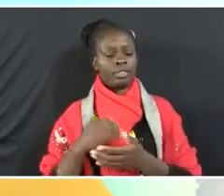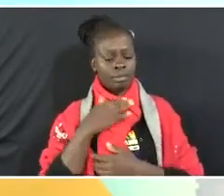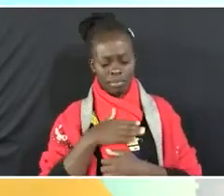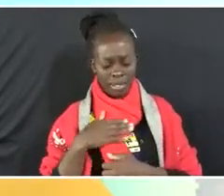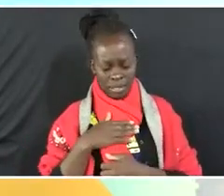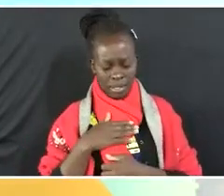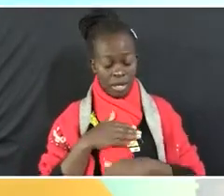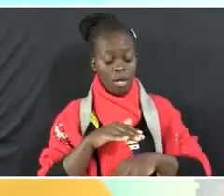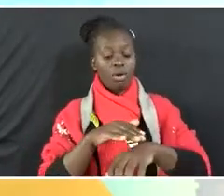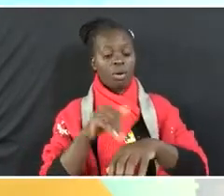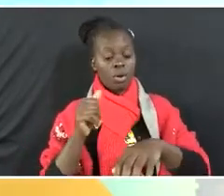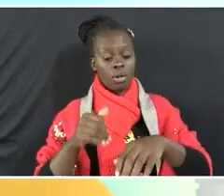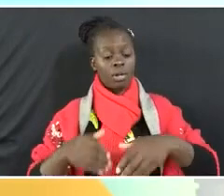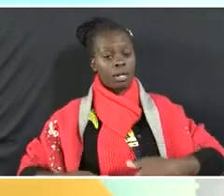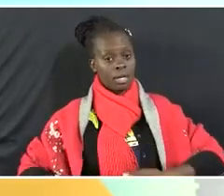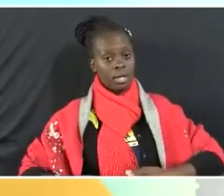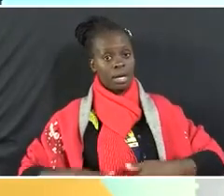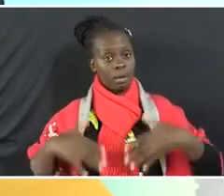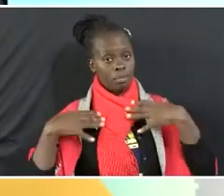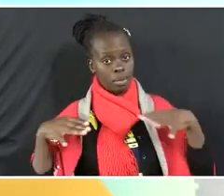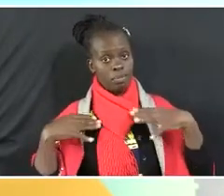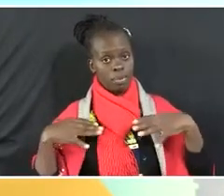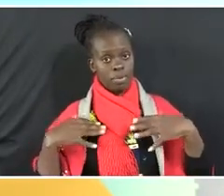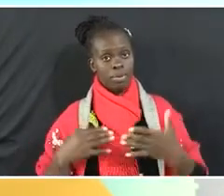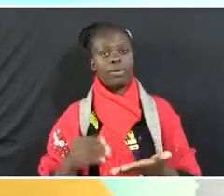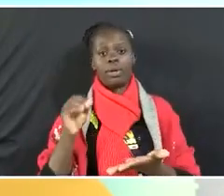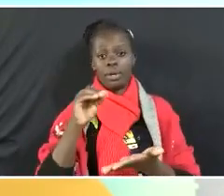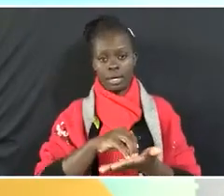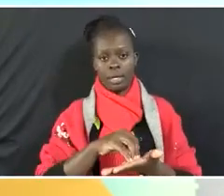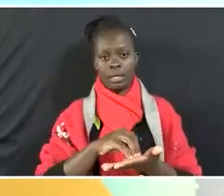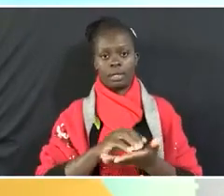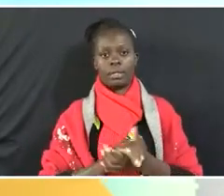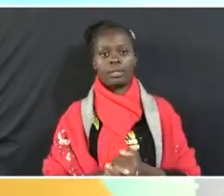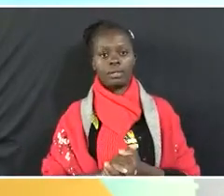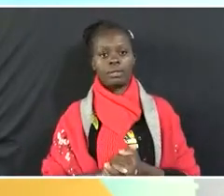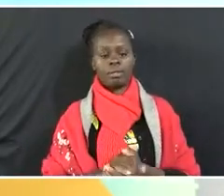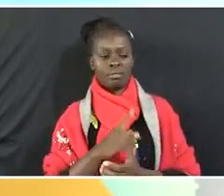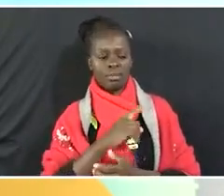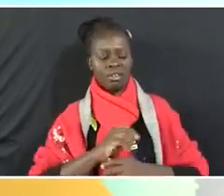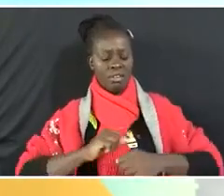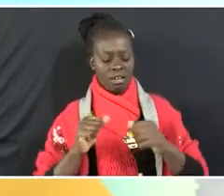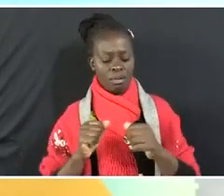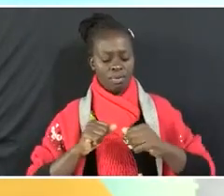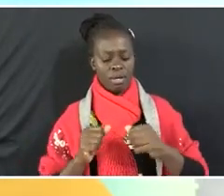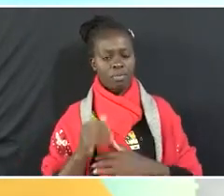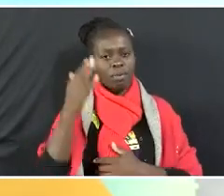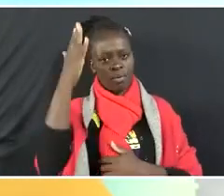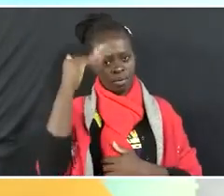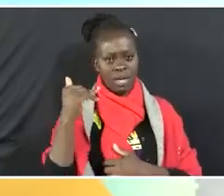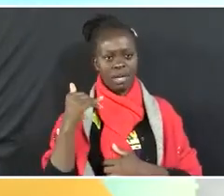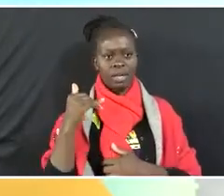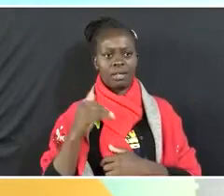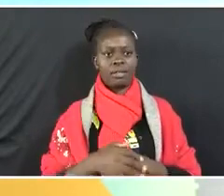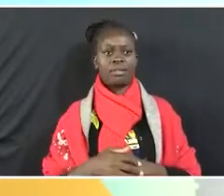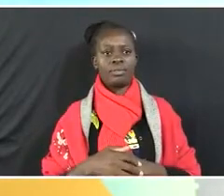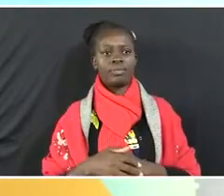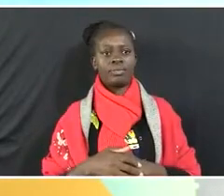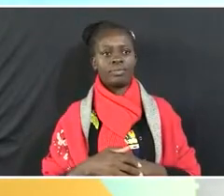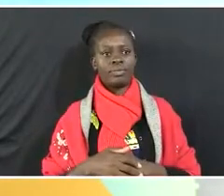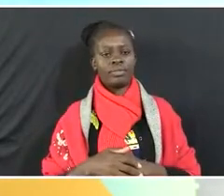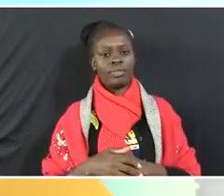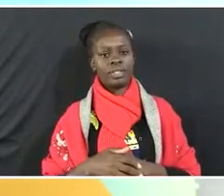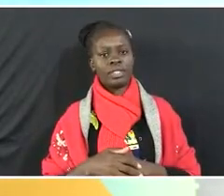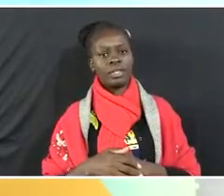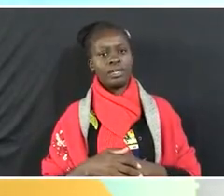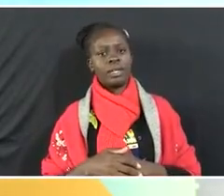again. And that's why, you see, one of the reasons I'm so excited about ambassadors is because, as I told